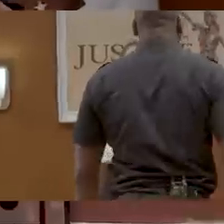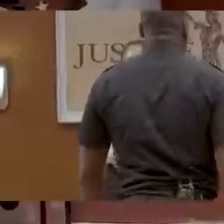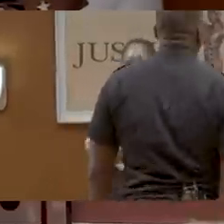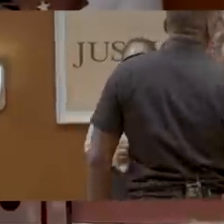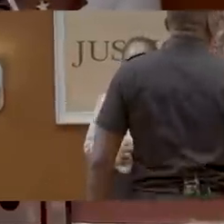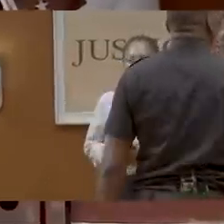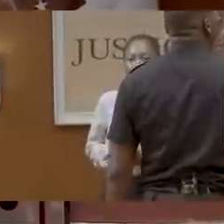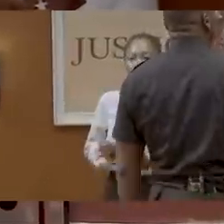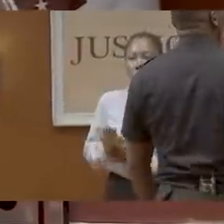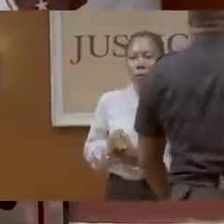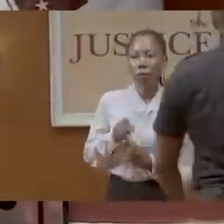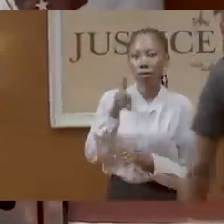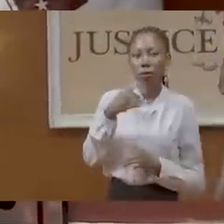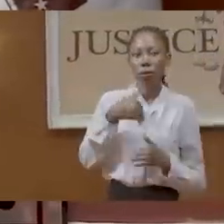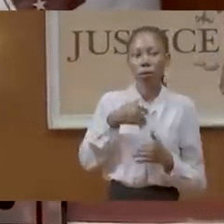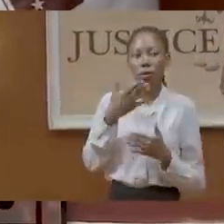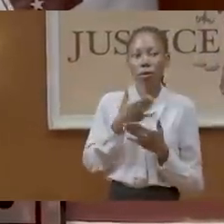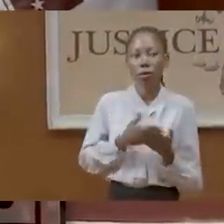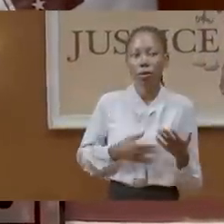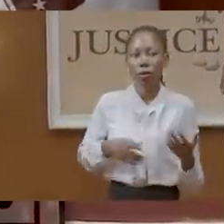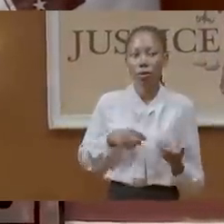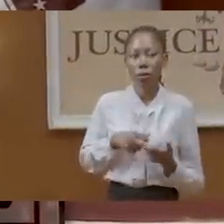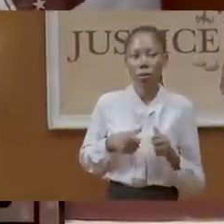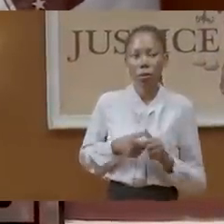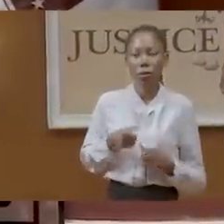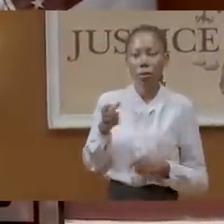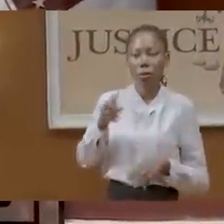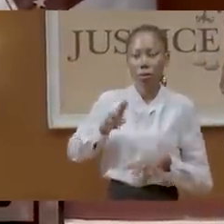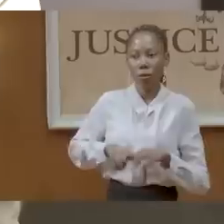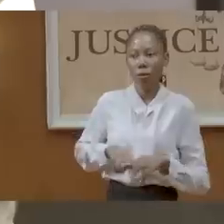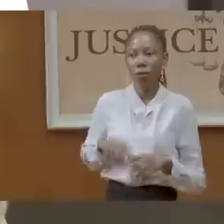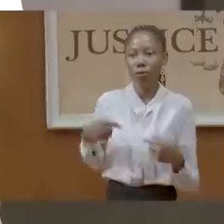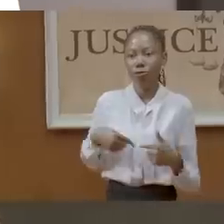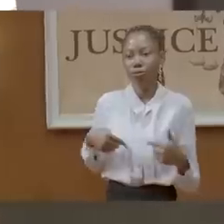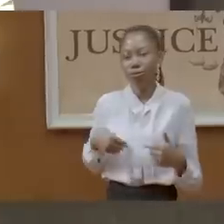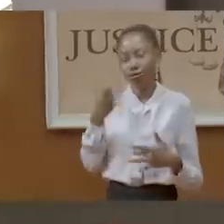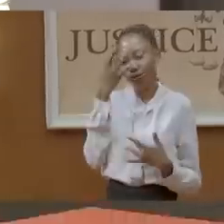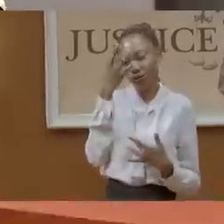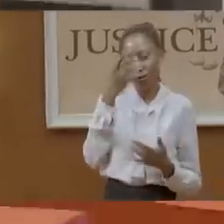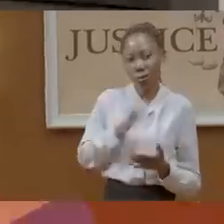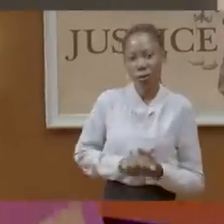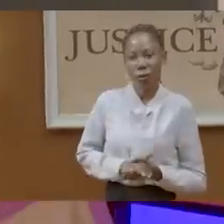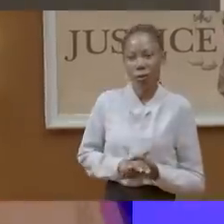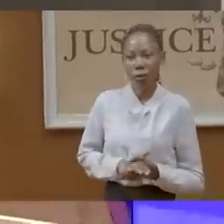Yetunde Sani, I learned you have some health challenges and you'd love to have a seat. You can take your seat.